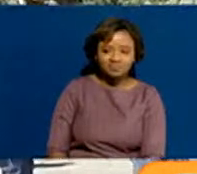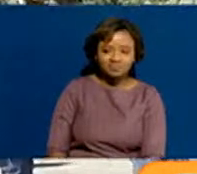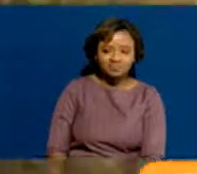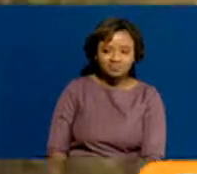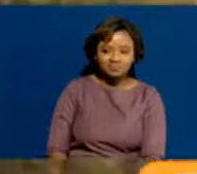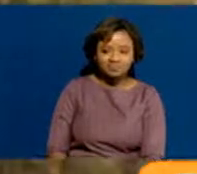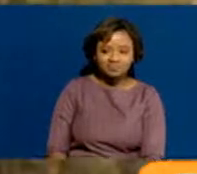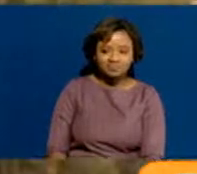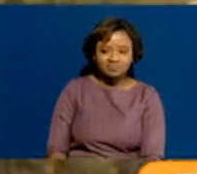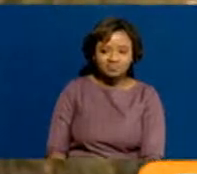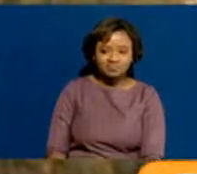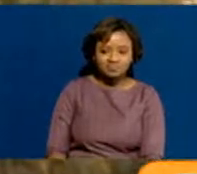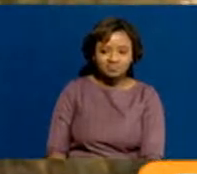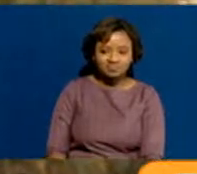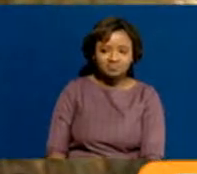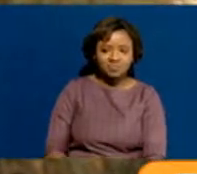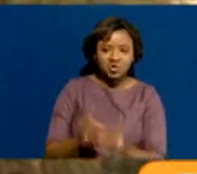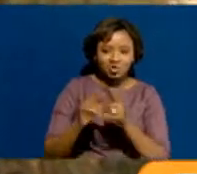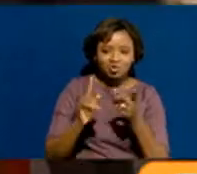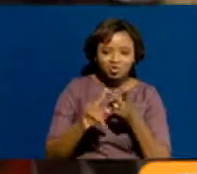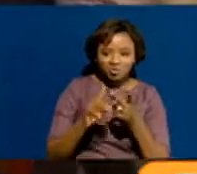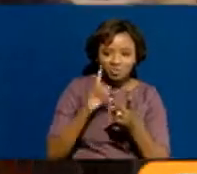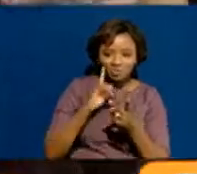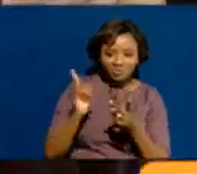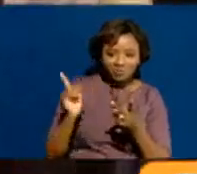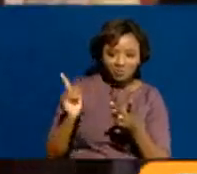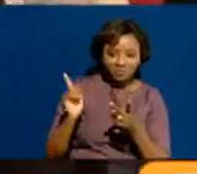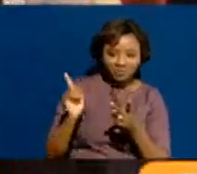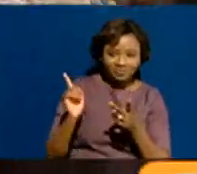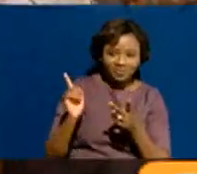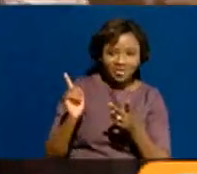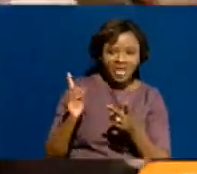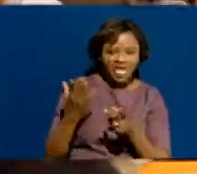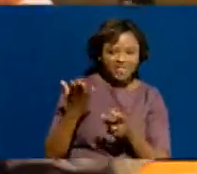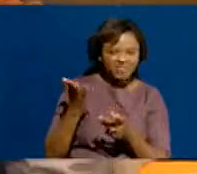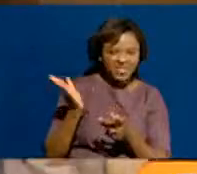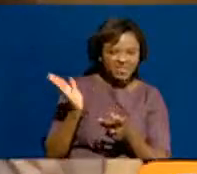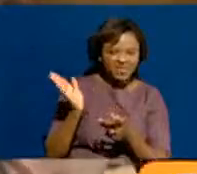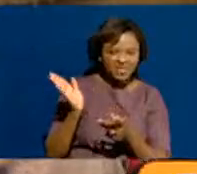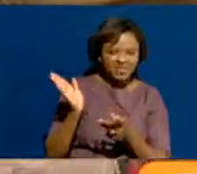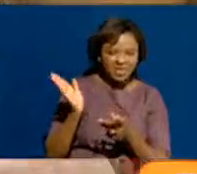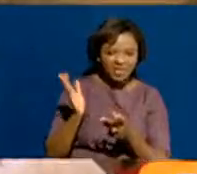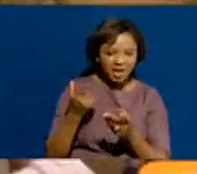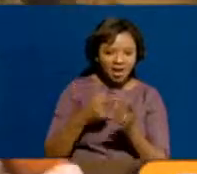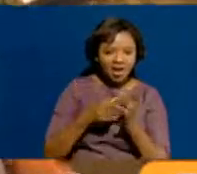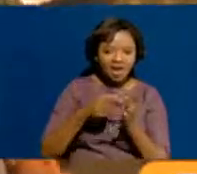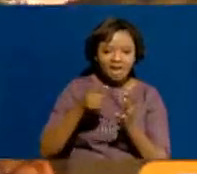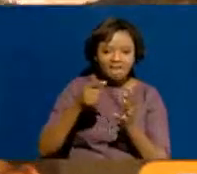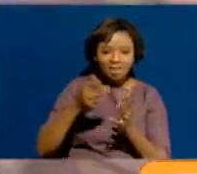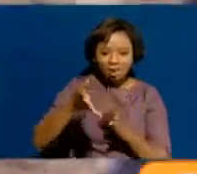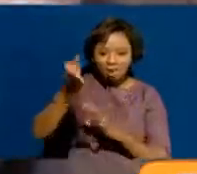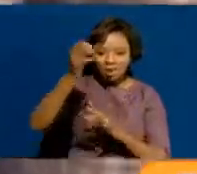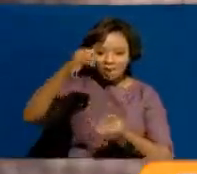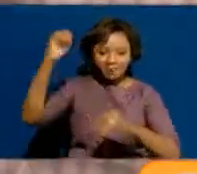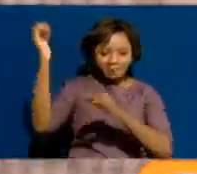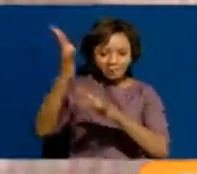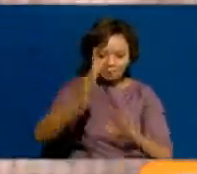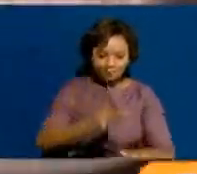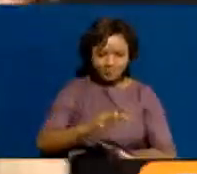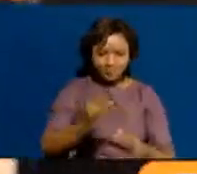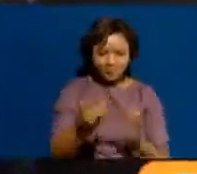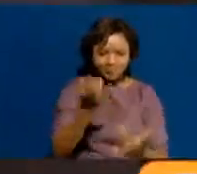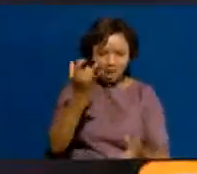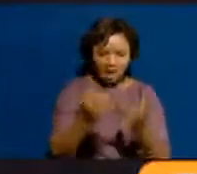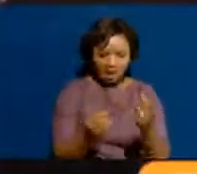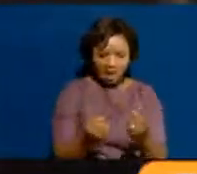Around the structure is this thorny bush, which is said to be an offshoot of the biblical burning bush, the manifestation